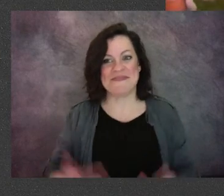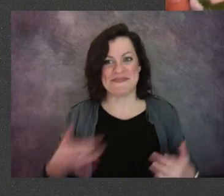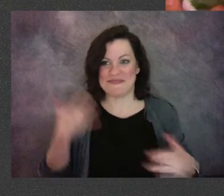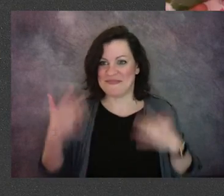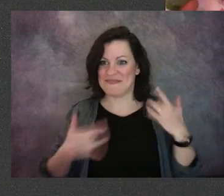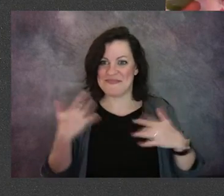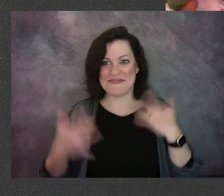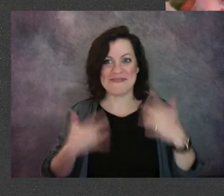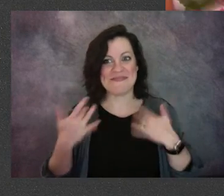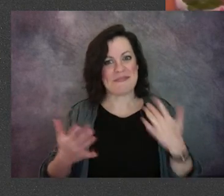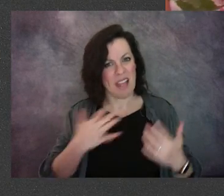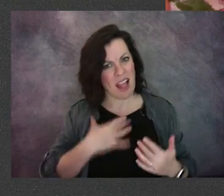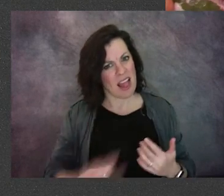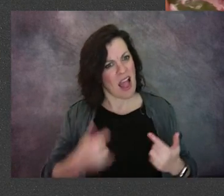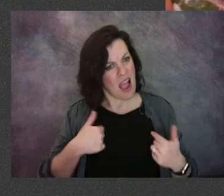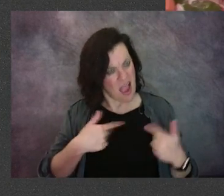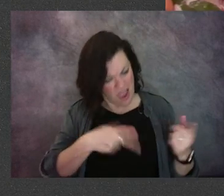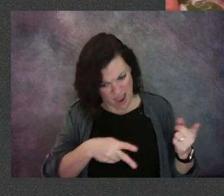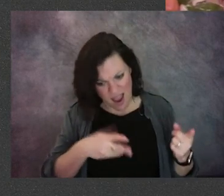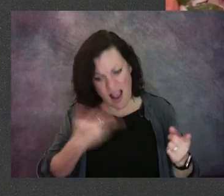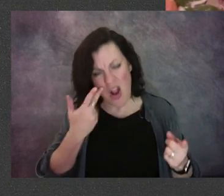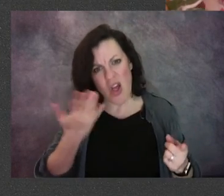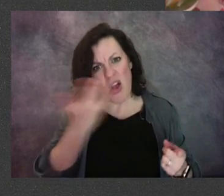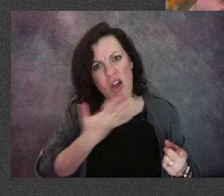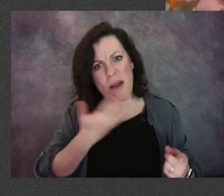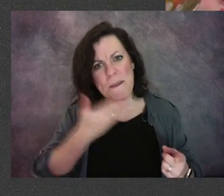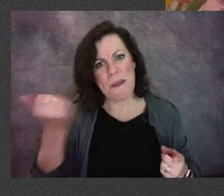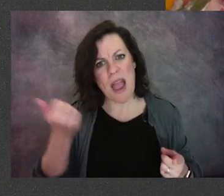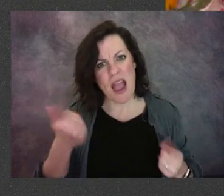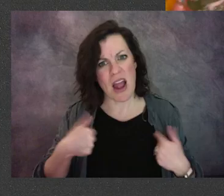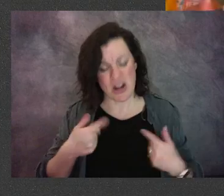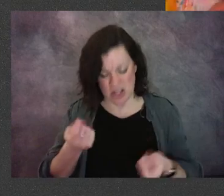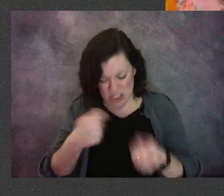Really excited about my change. I'm glad I tried that.